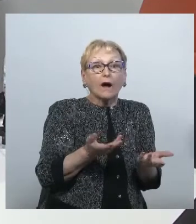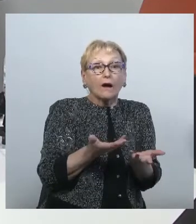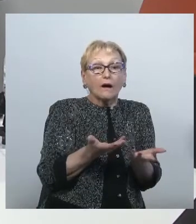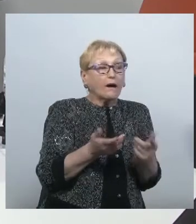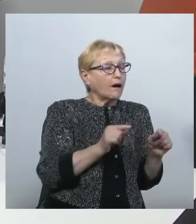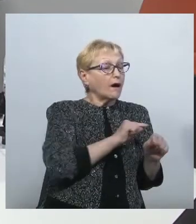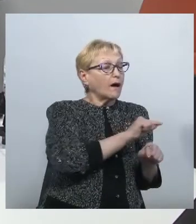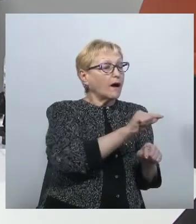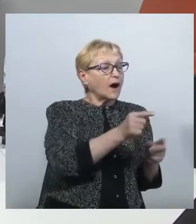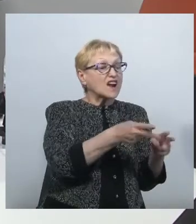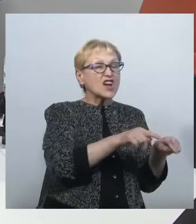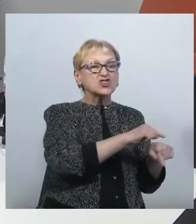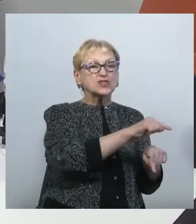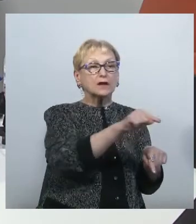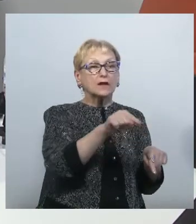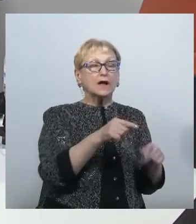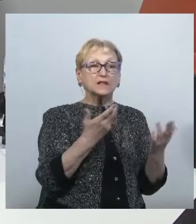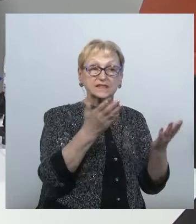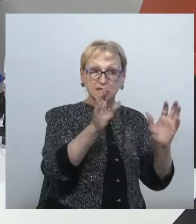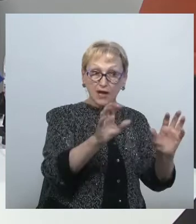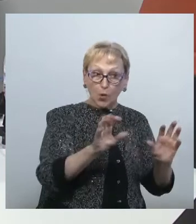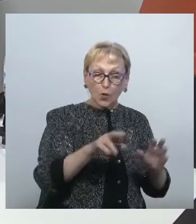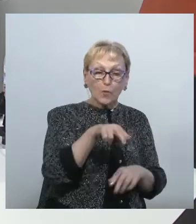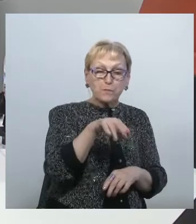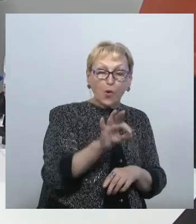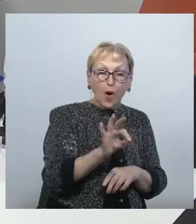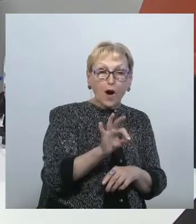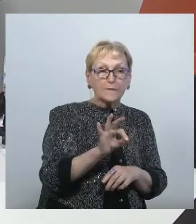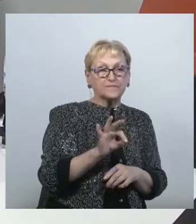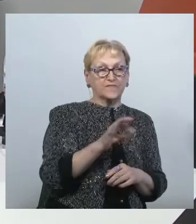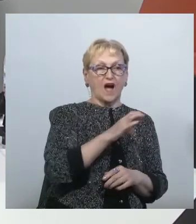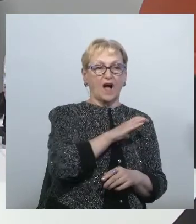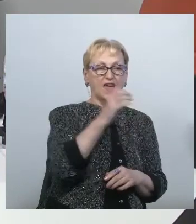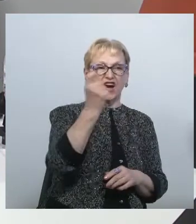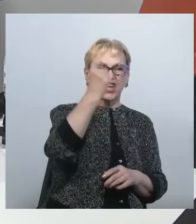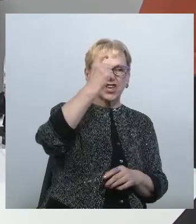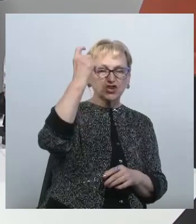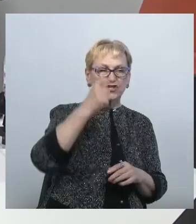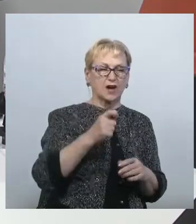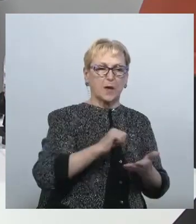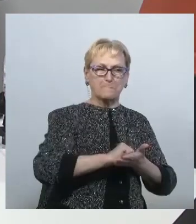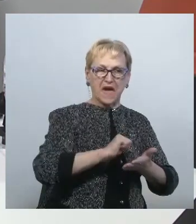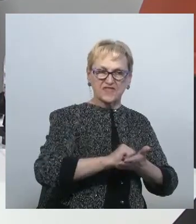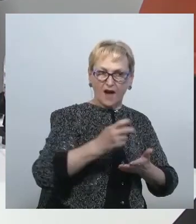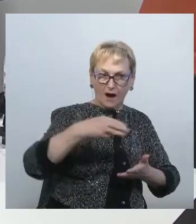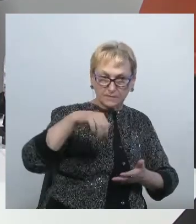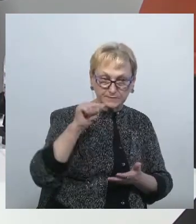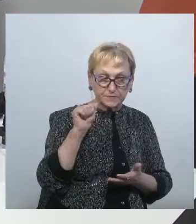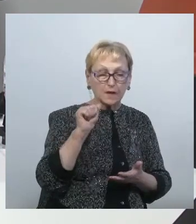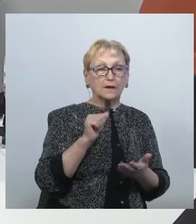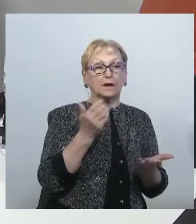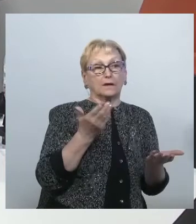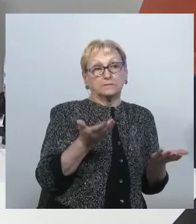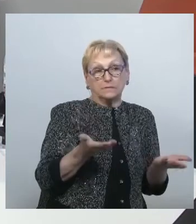then why are we also speaking about the others or the rest? If it's the law about the